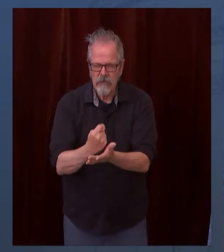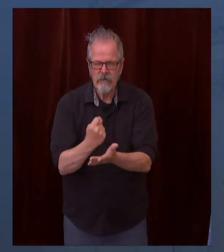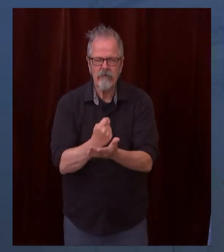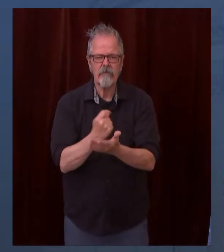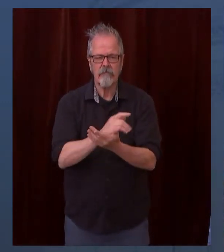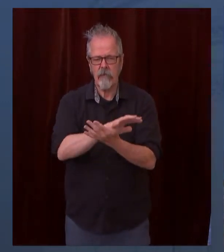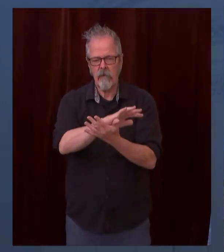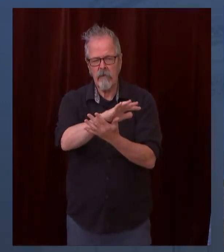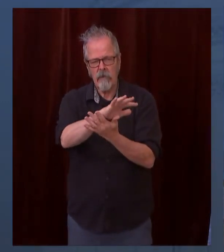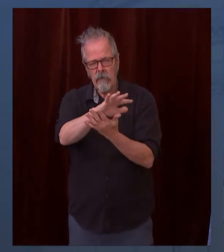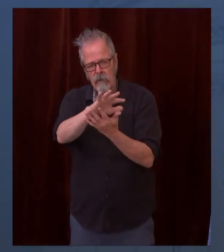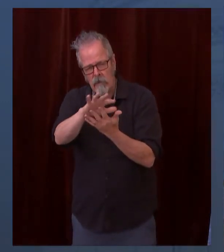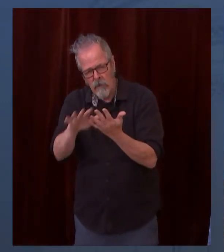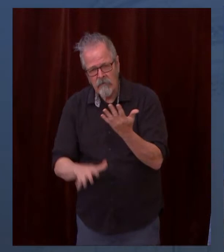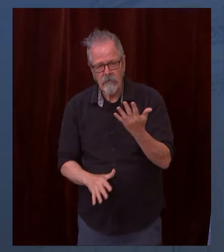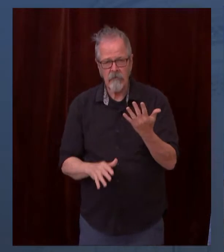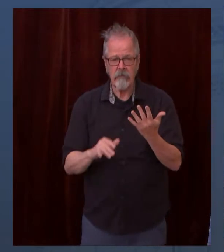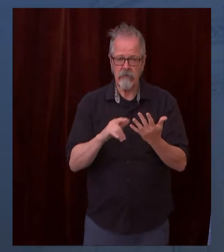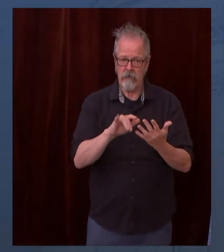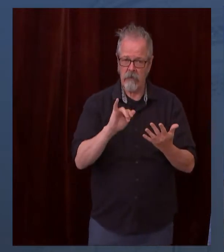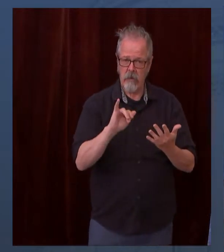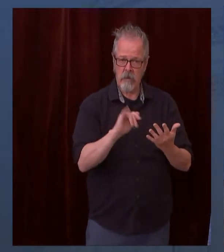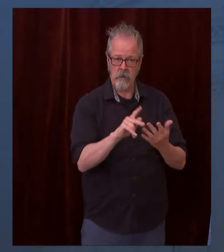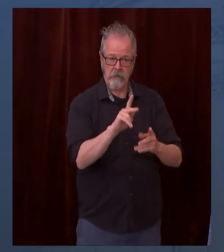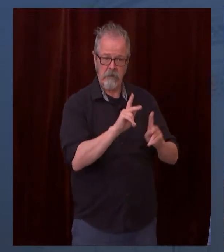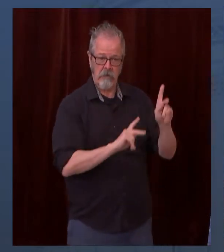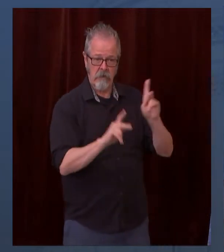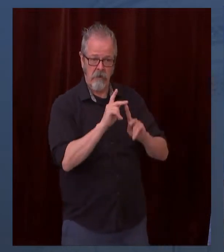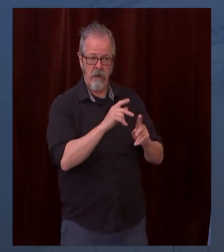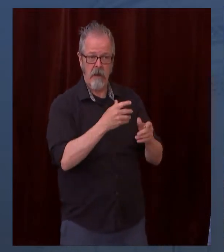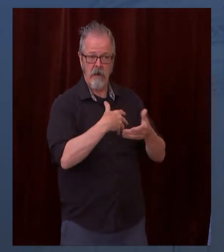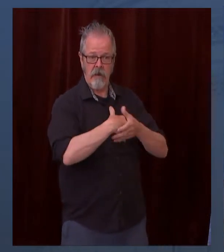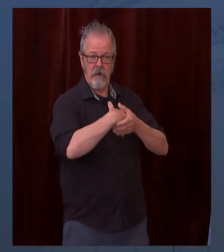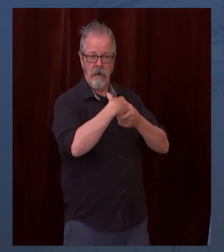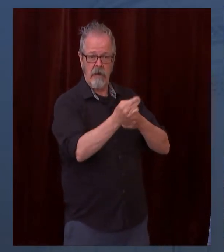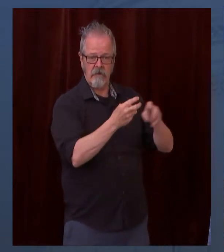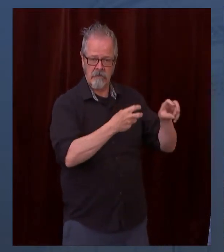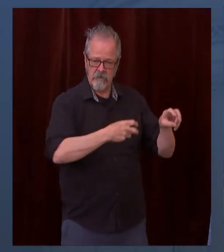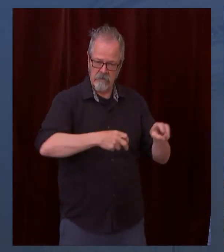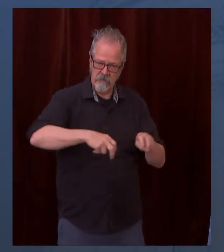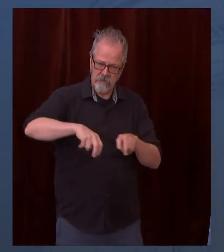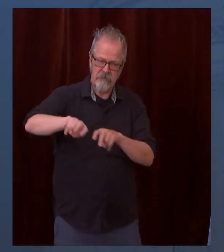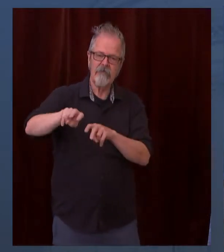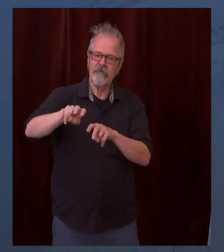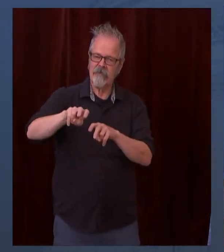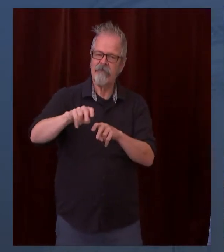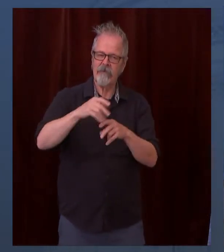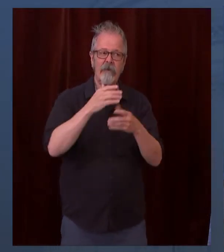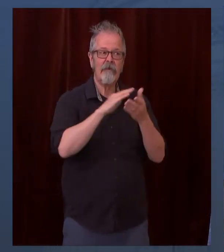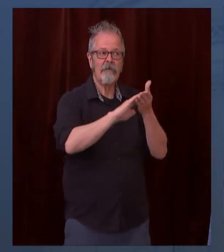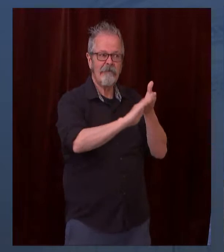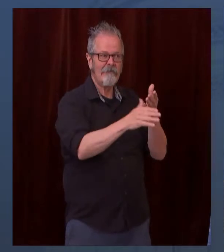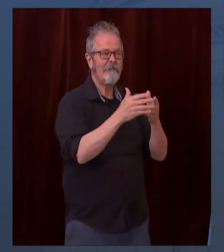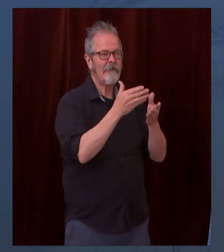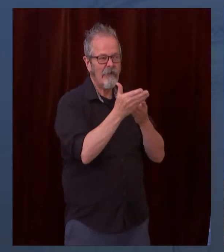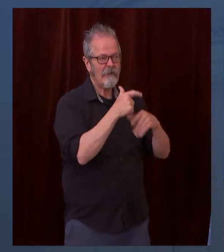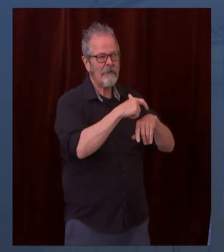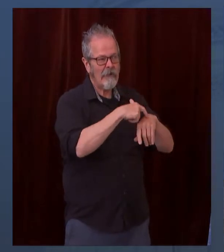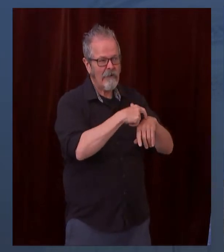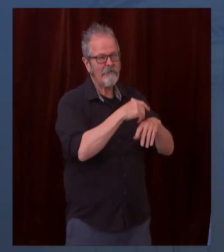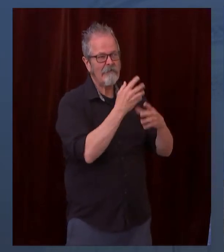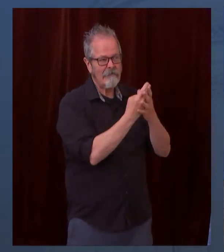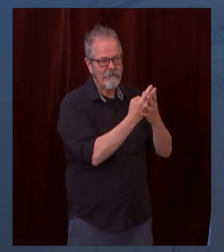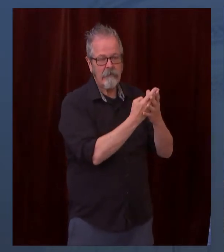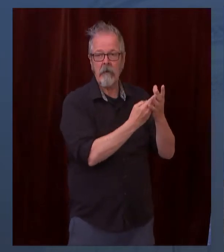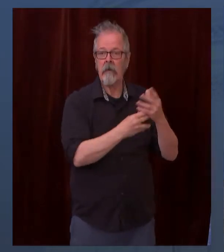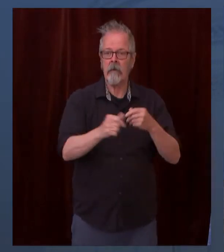system. We want to continue our efforts so that people are prepared for life after they're in custody so they do not